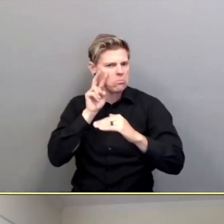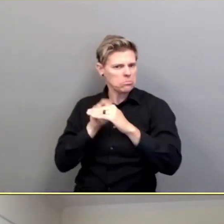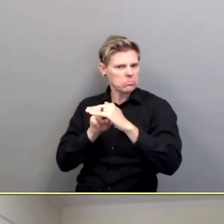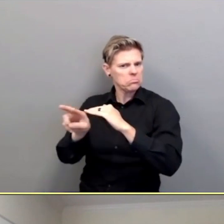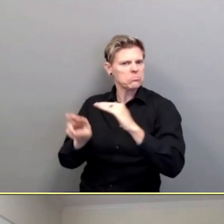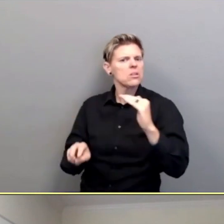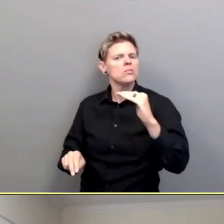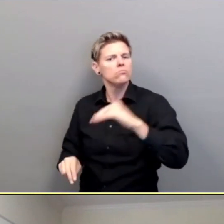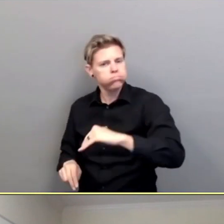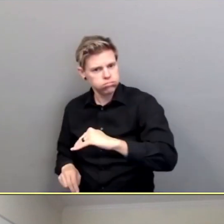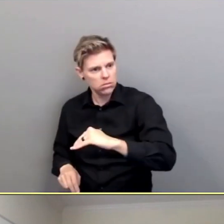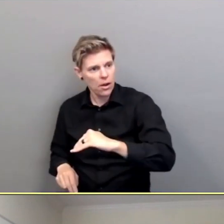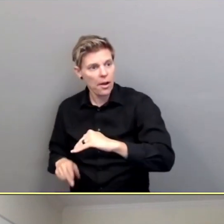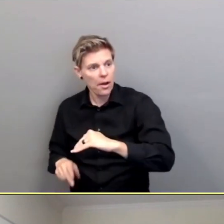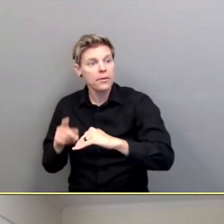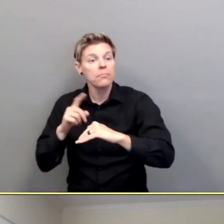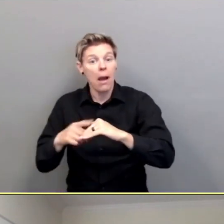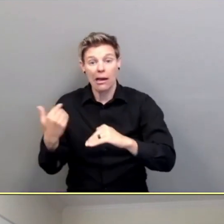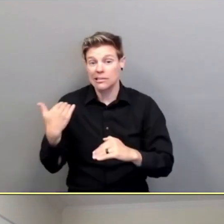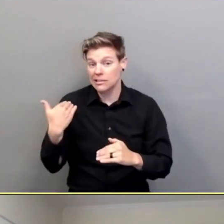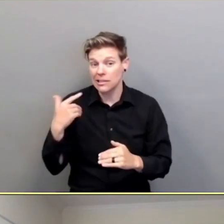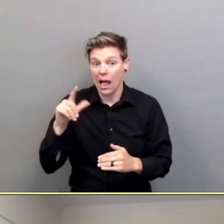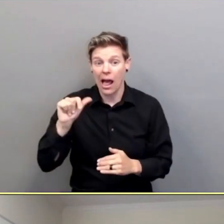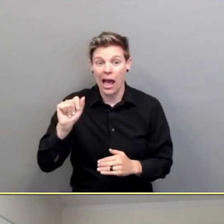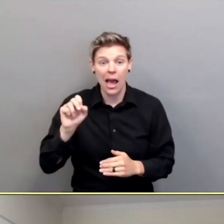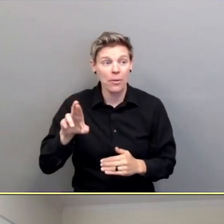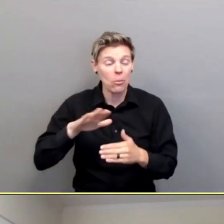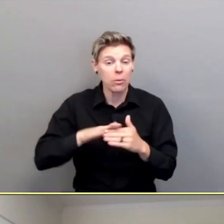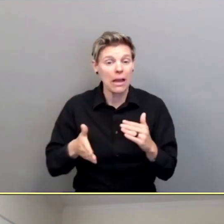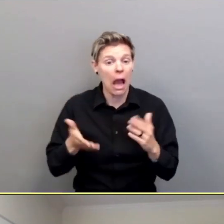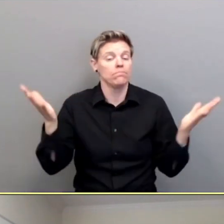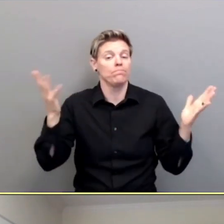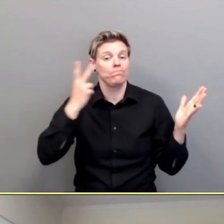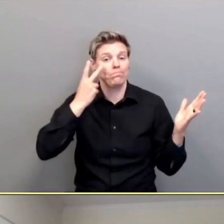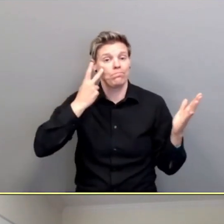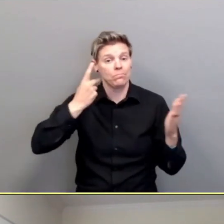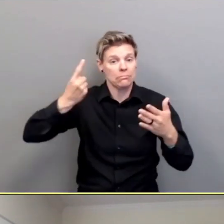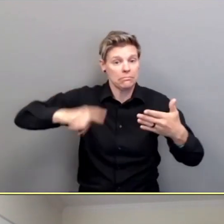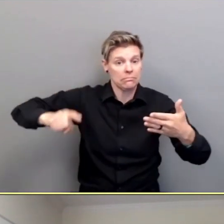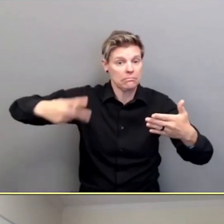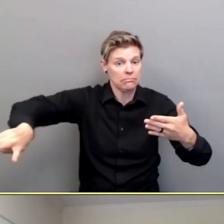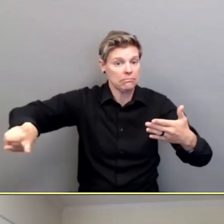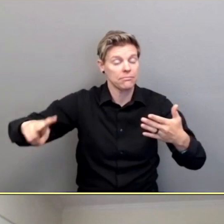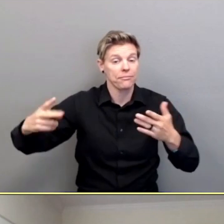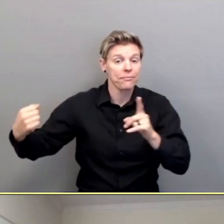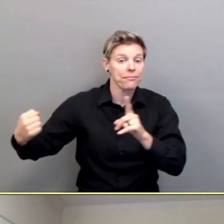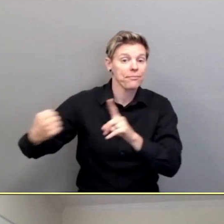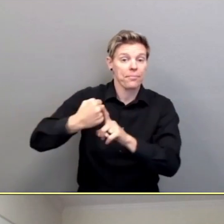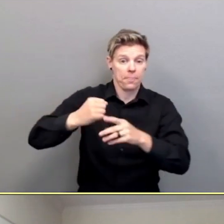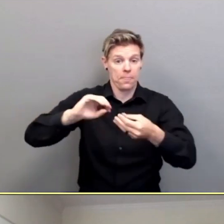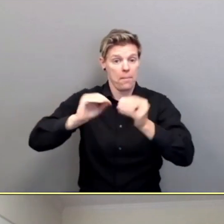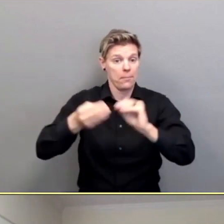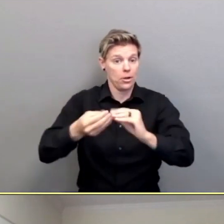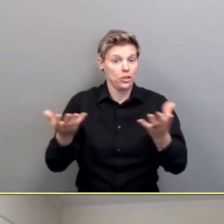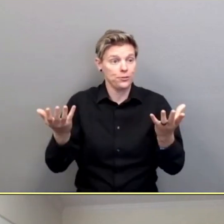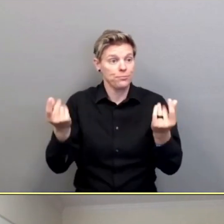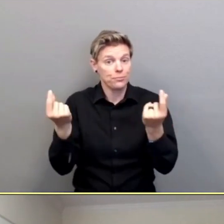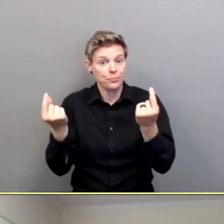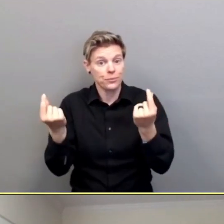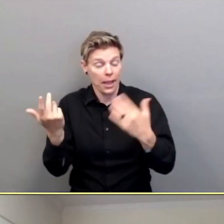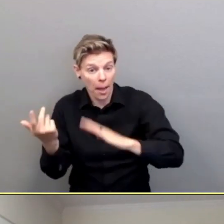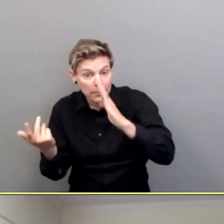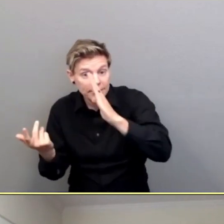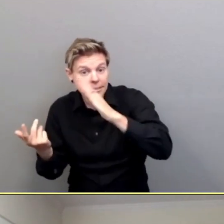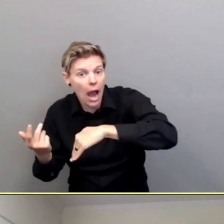tuned because we could see a bump, but I can't predict. There's so many different variables. So I think just stay tuned